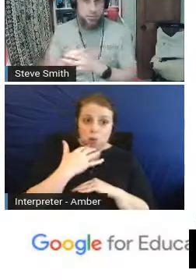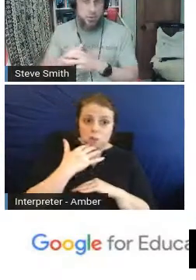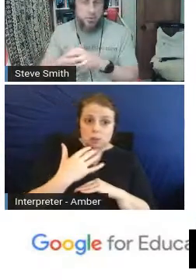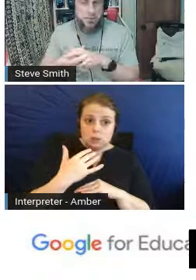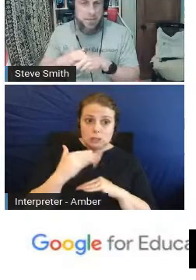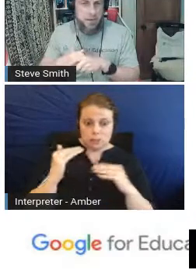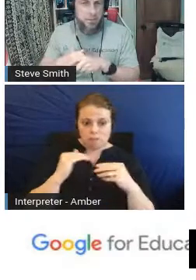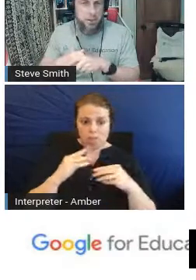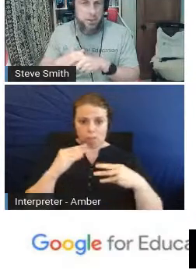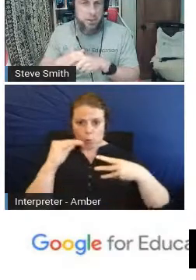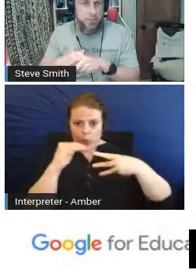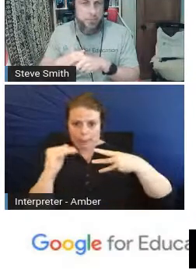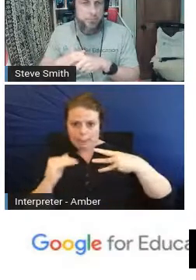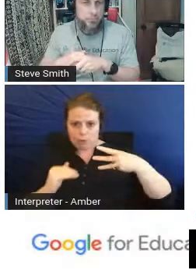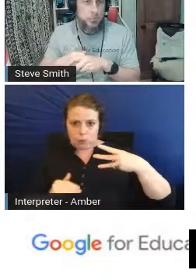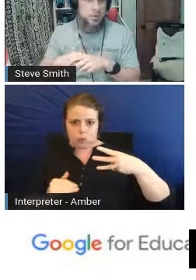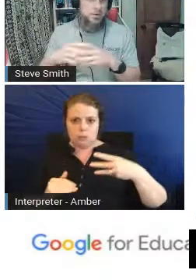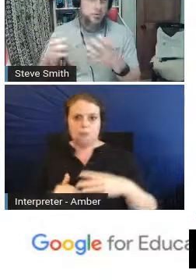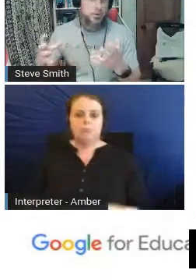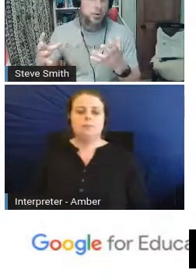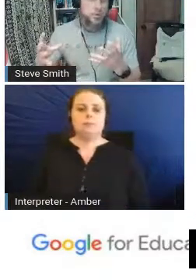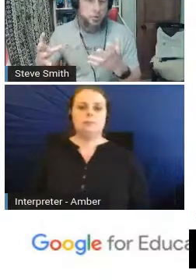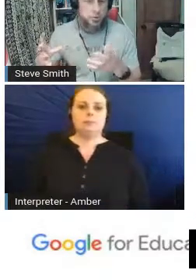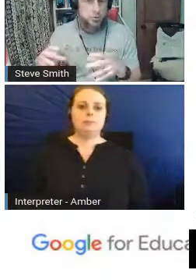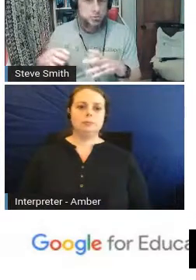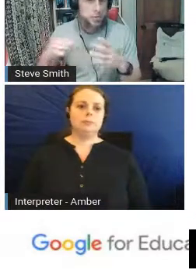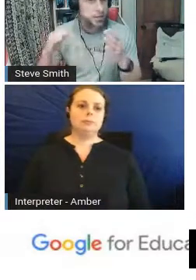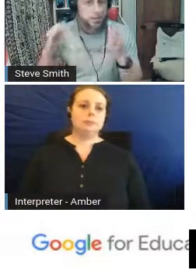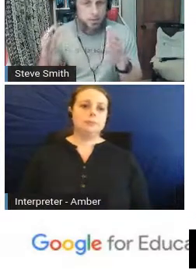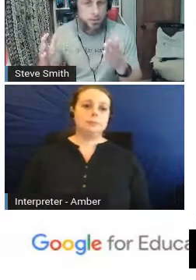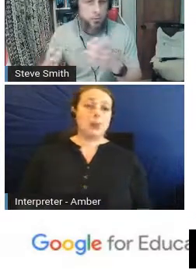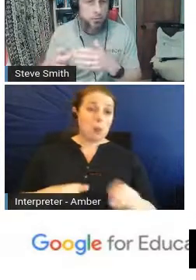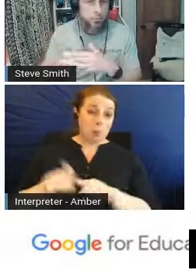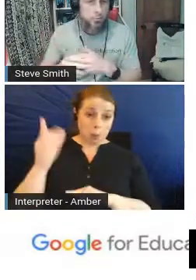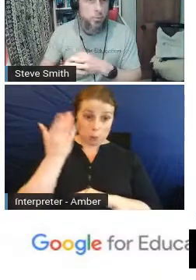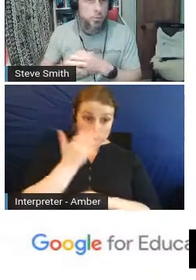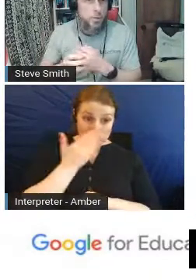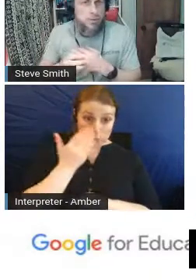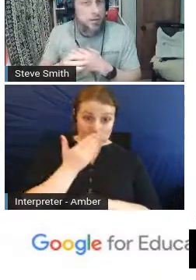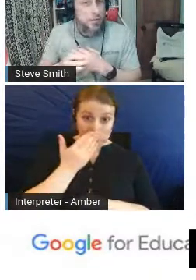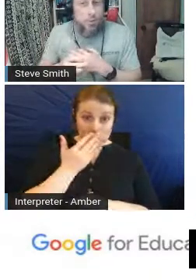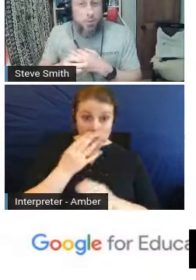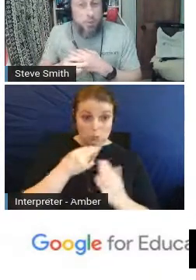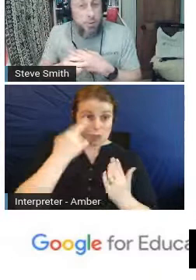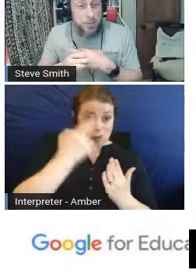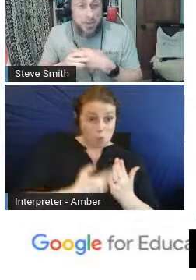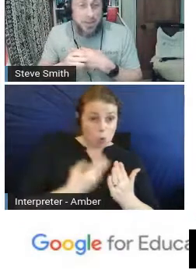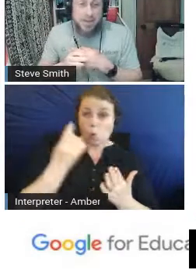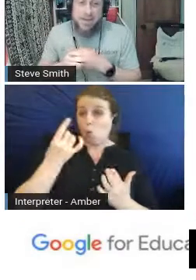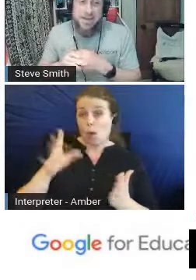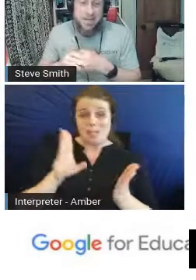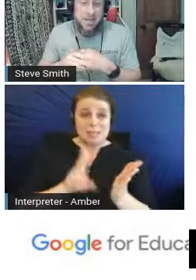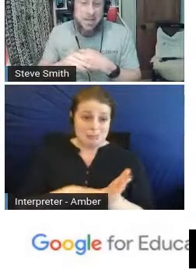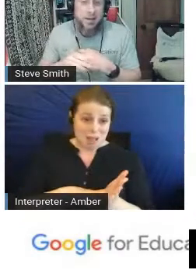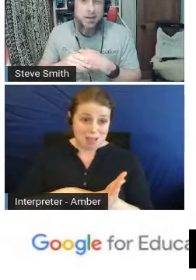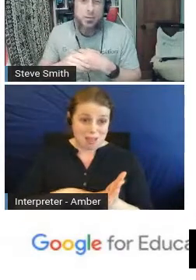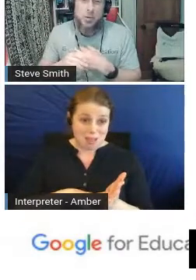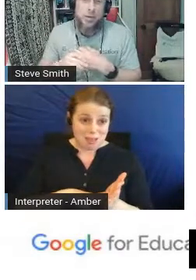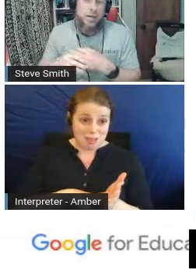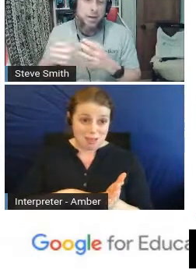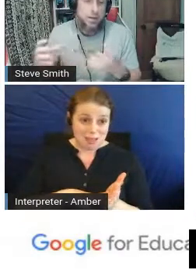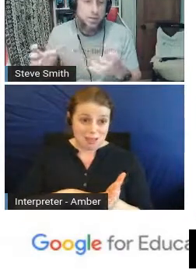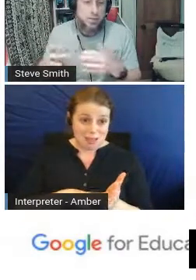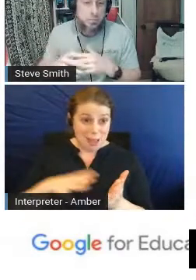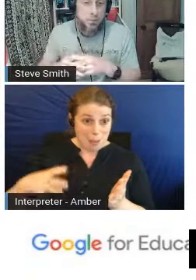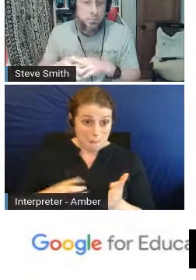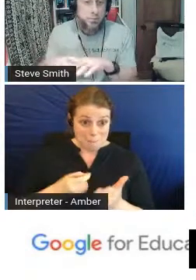levels of data you might want to use. For most schools running a report once a month, they're probably not going to hit any tier where